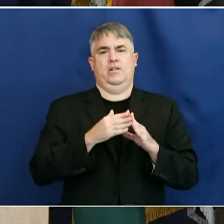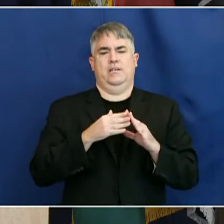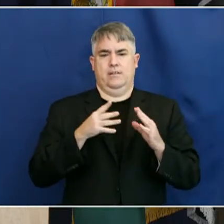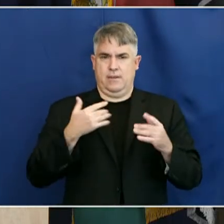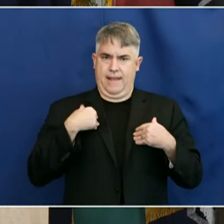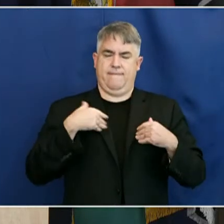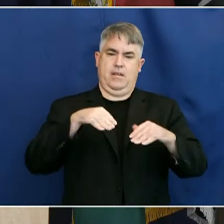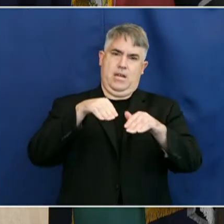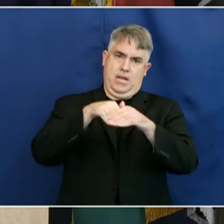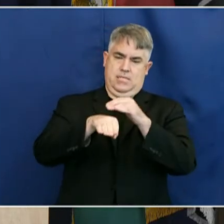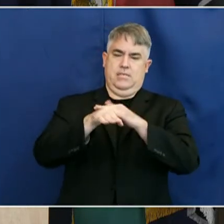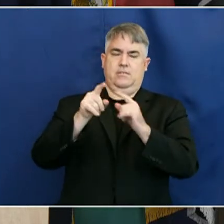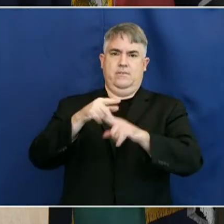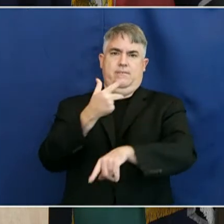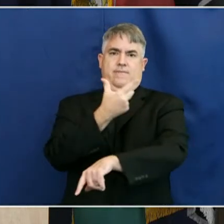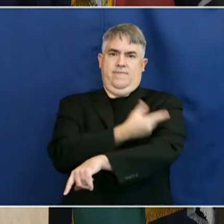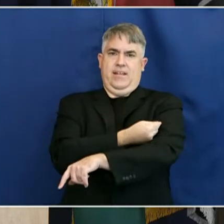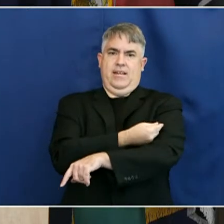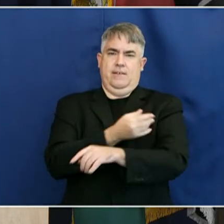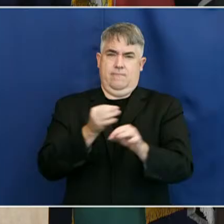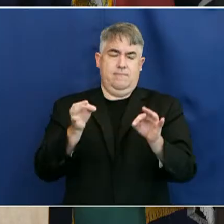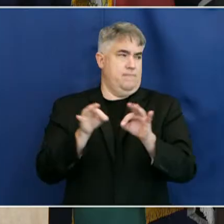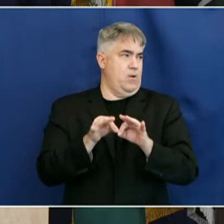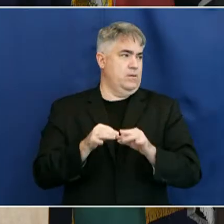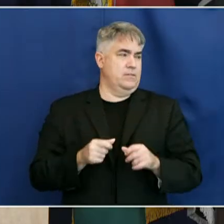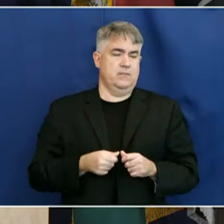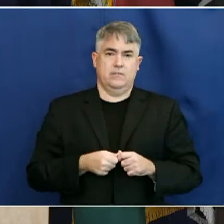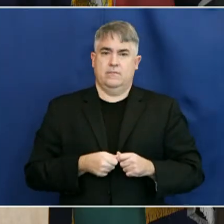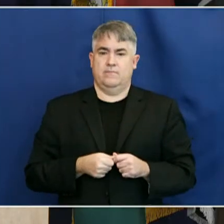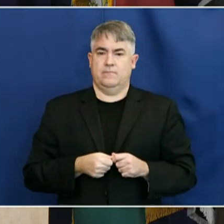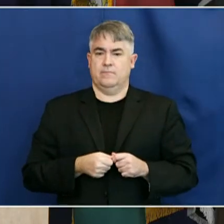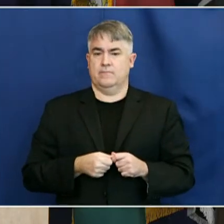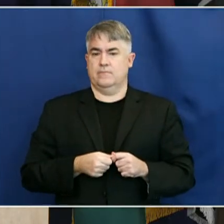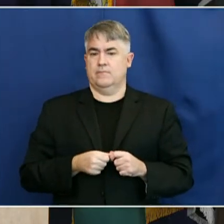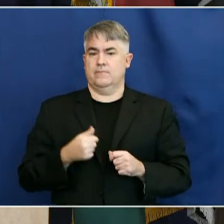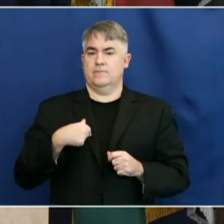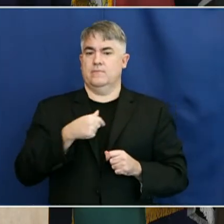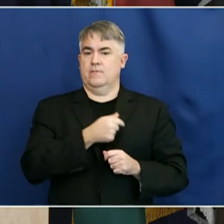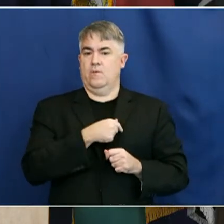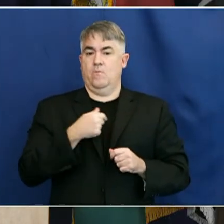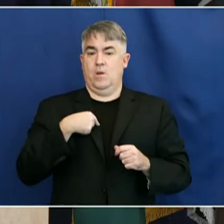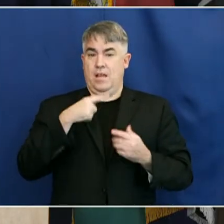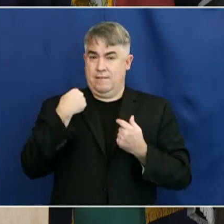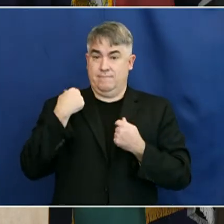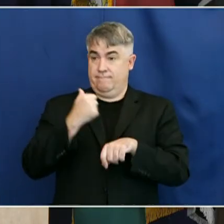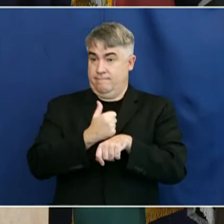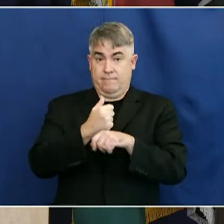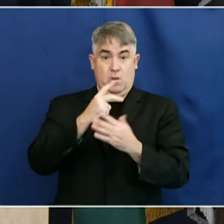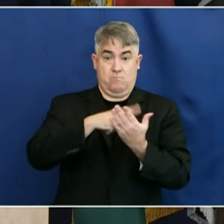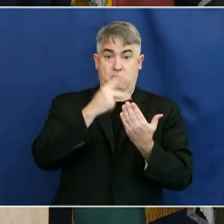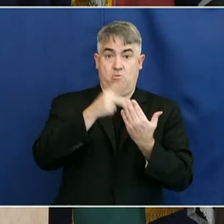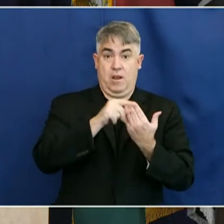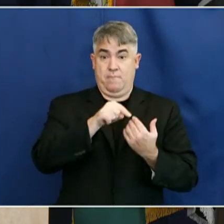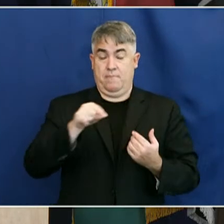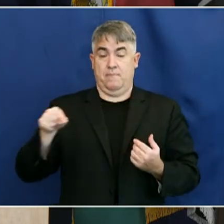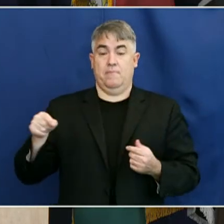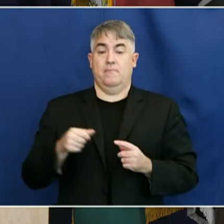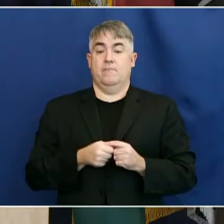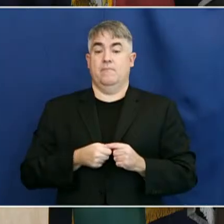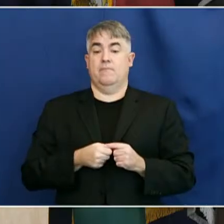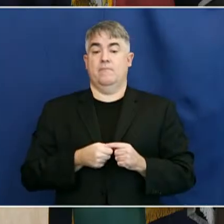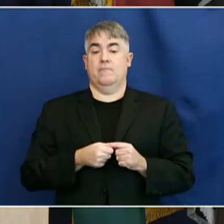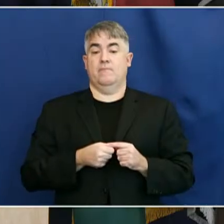access. As I mentioned, some of the interventions and the programs in place in some of the hardest hit communities, including highlighting the Promotora program,